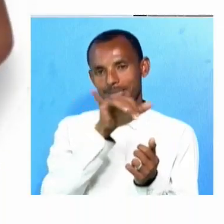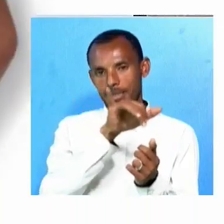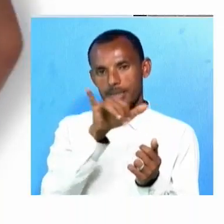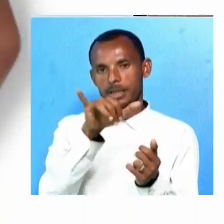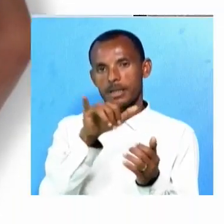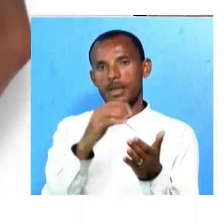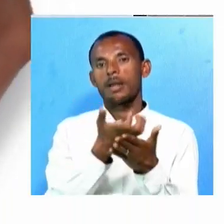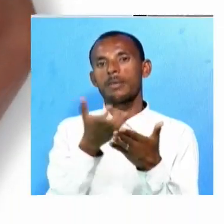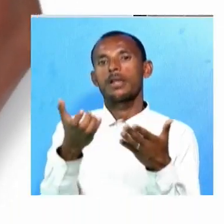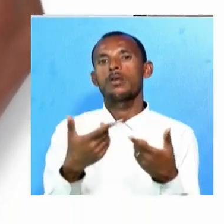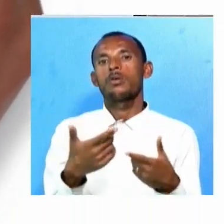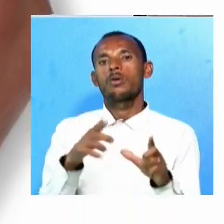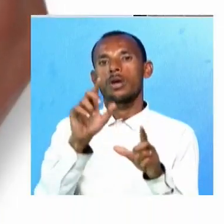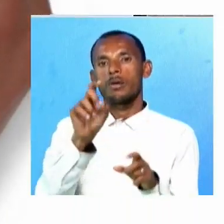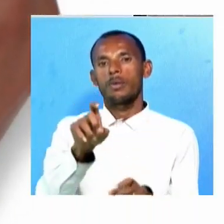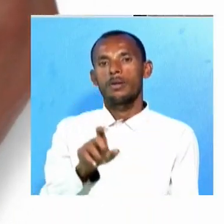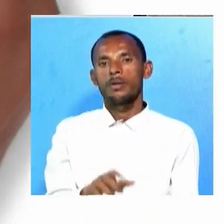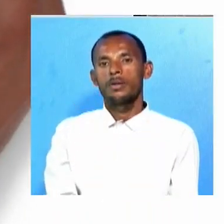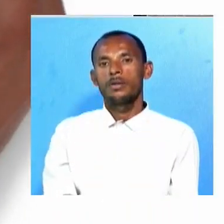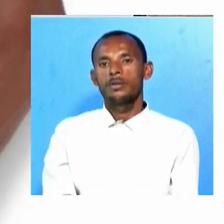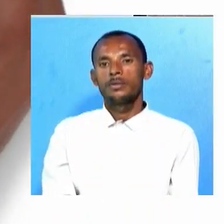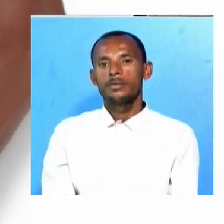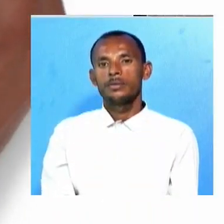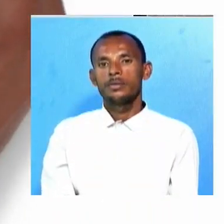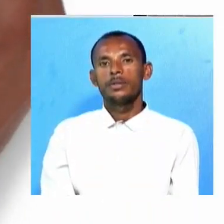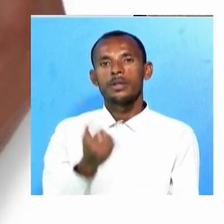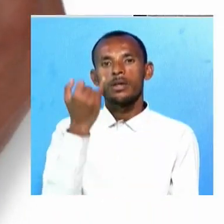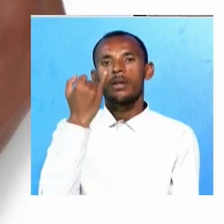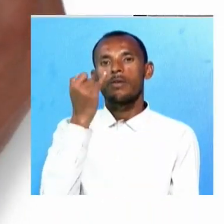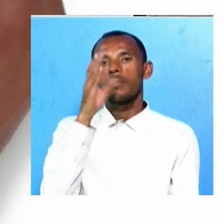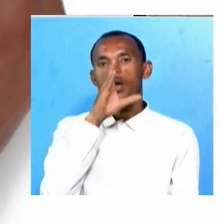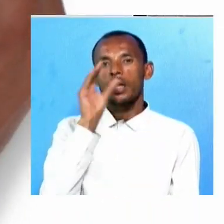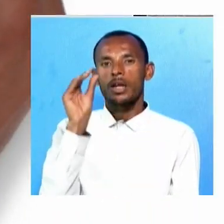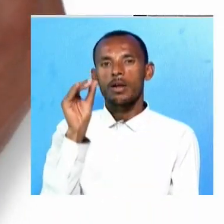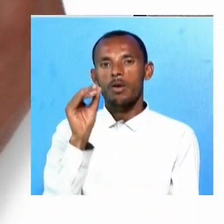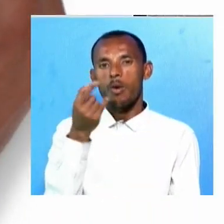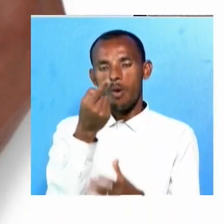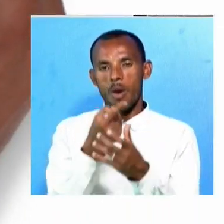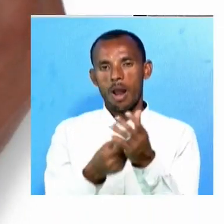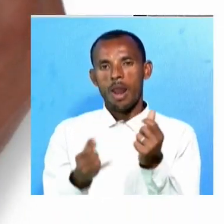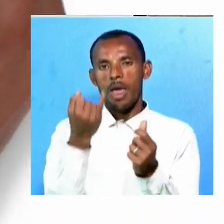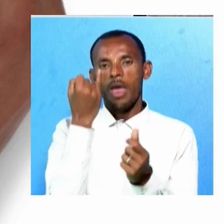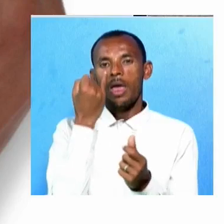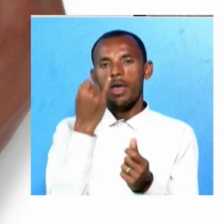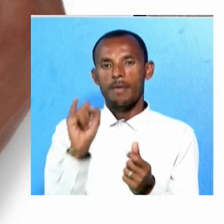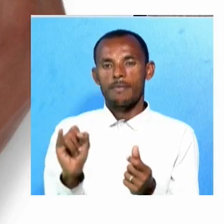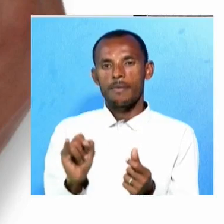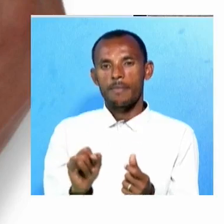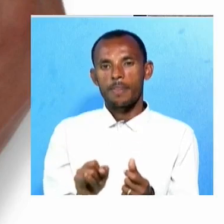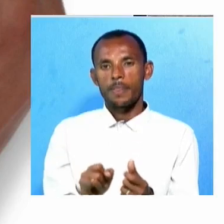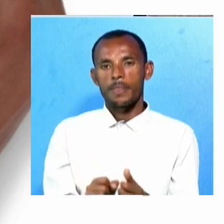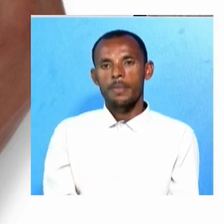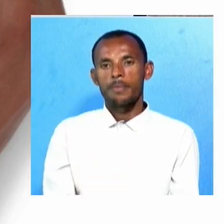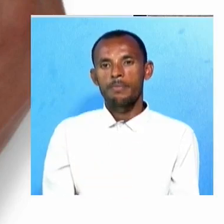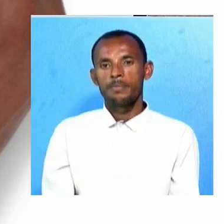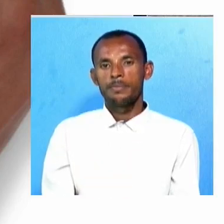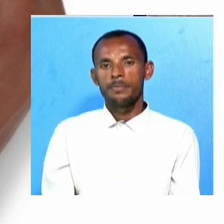is true. If and only if and only if and only